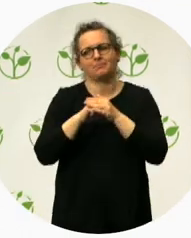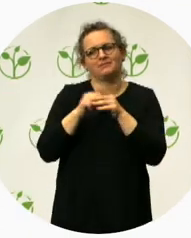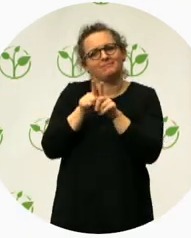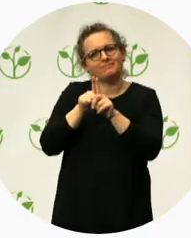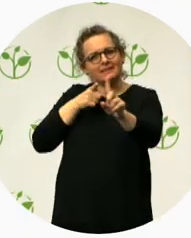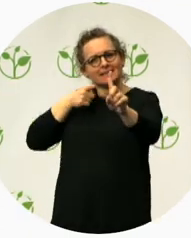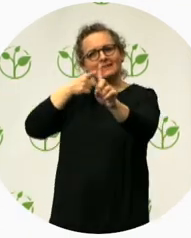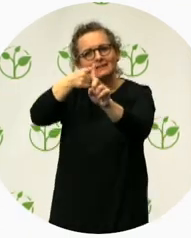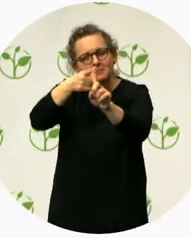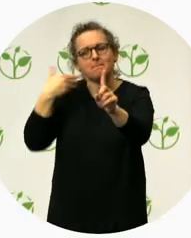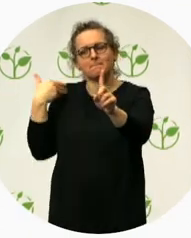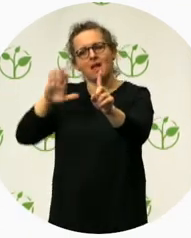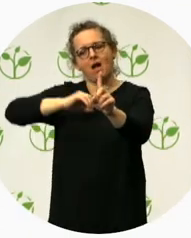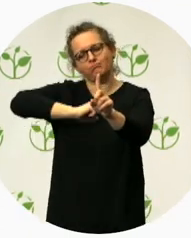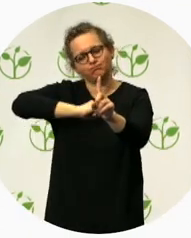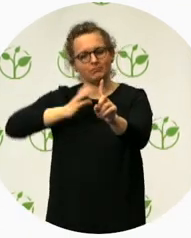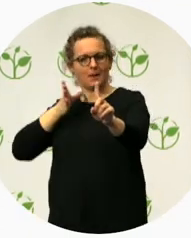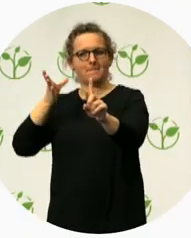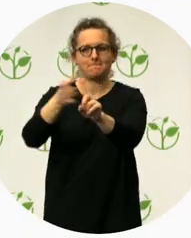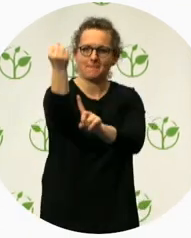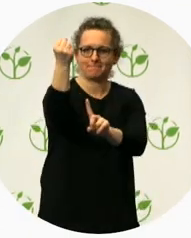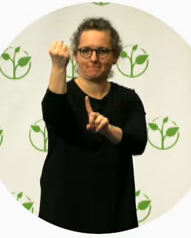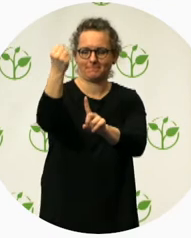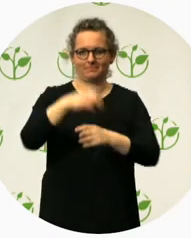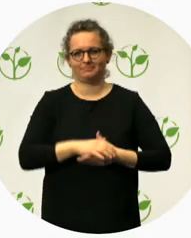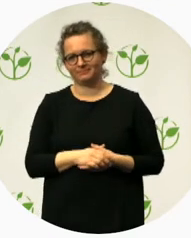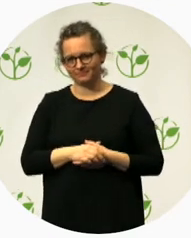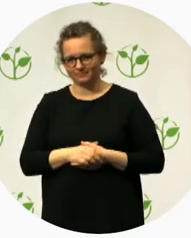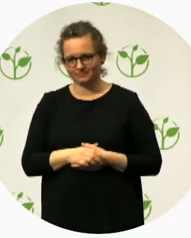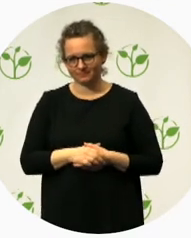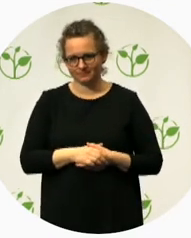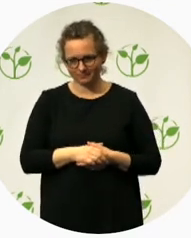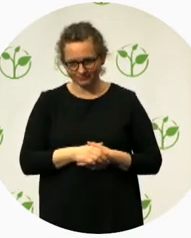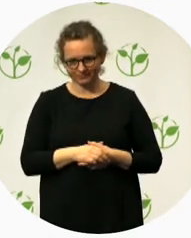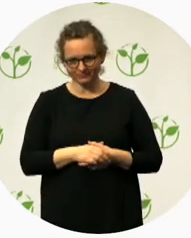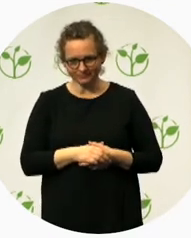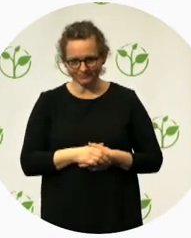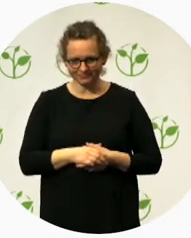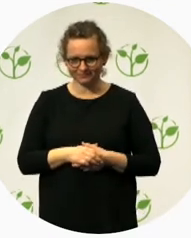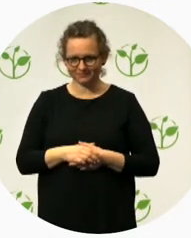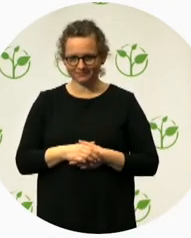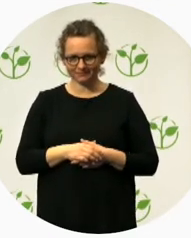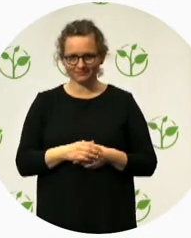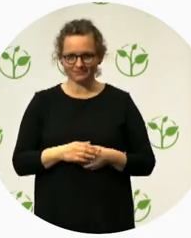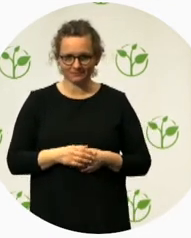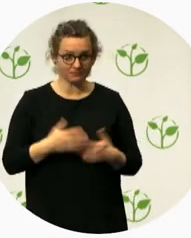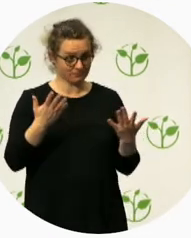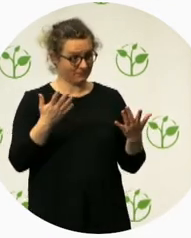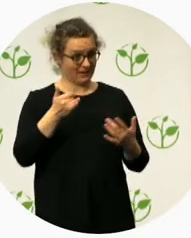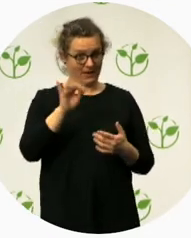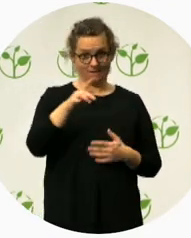if we think about this collective transformation, and this process involves